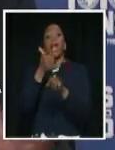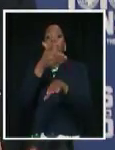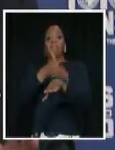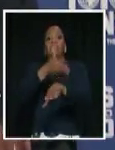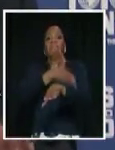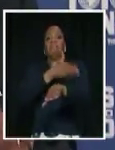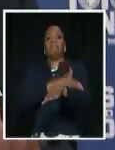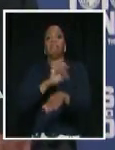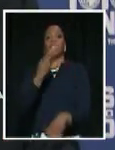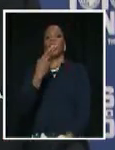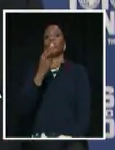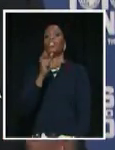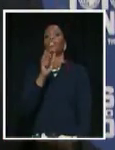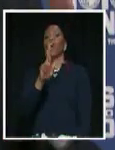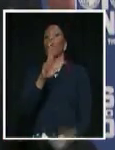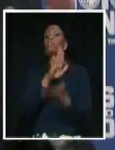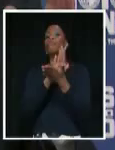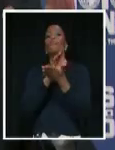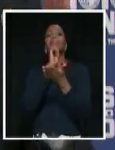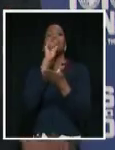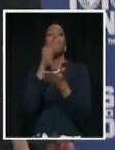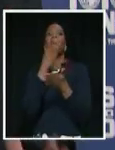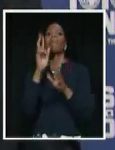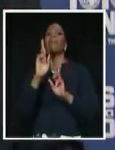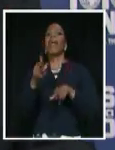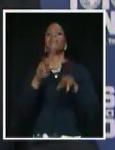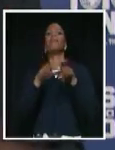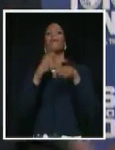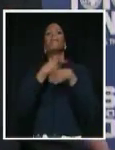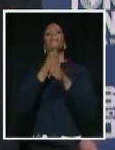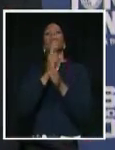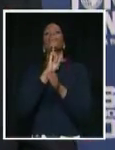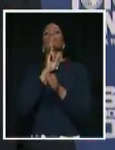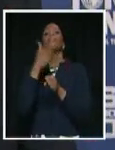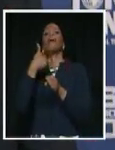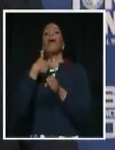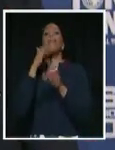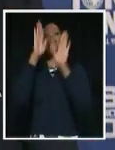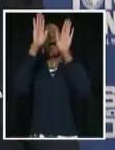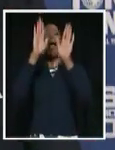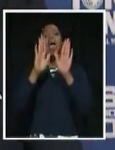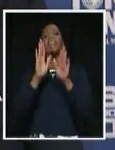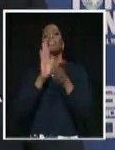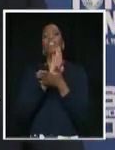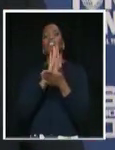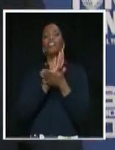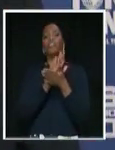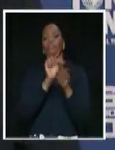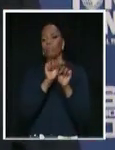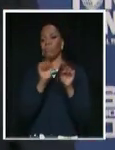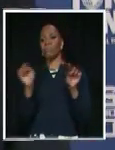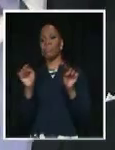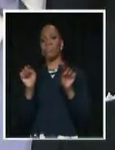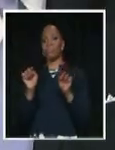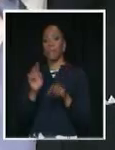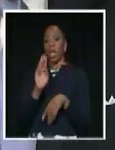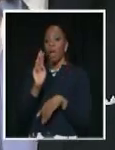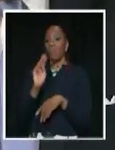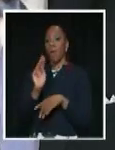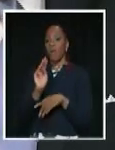Charter schools is not just the answer. Making sure that we have excellent schools all the way across the board is what I will do as mayor. Thank you, Mr. Lhota. Mr. de